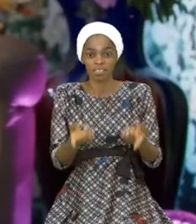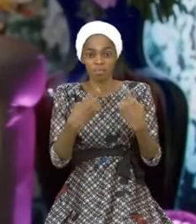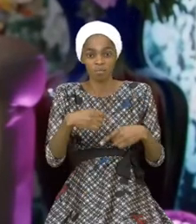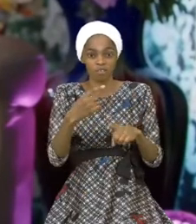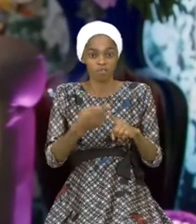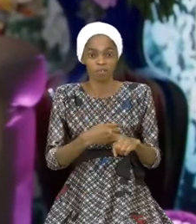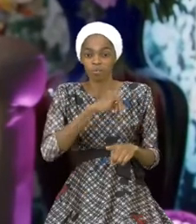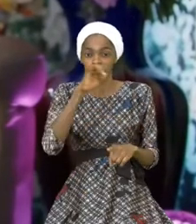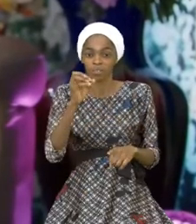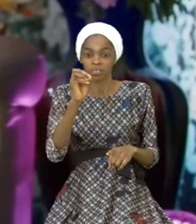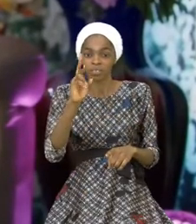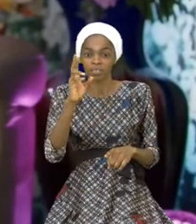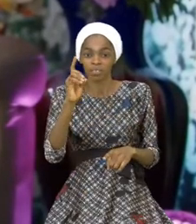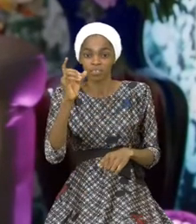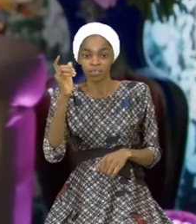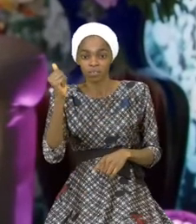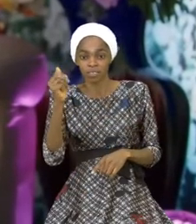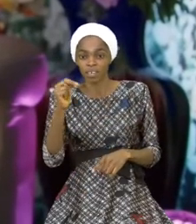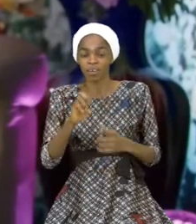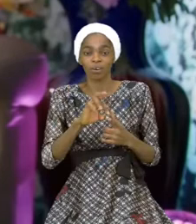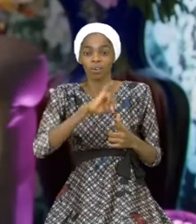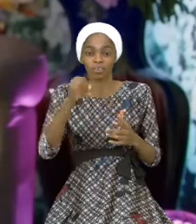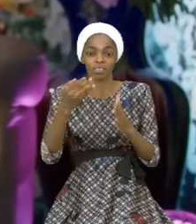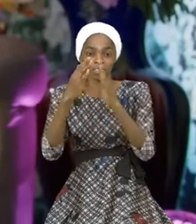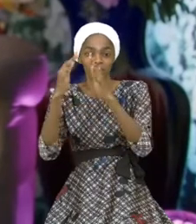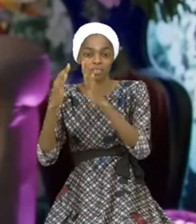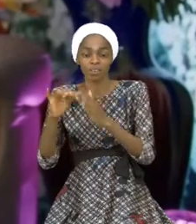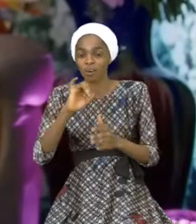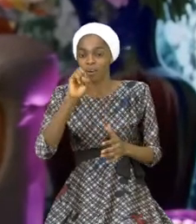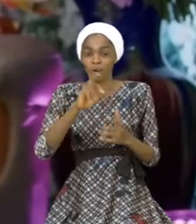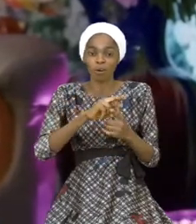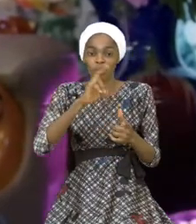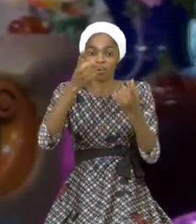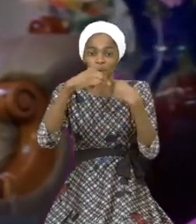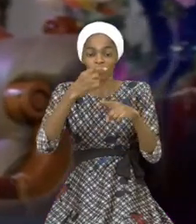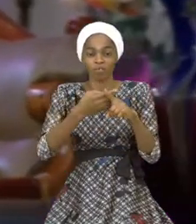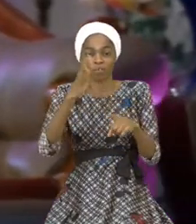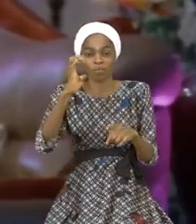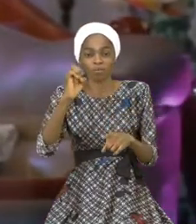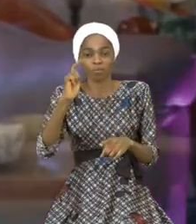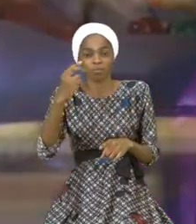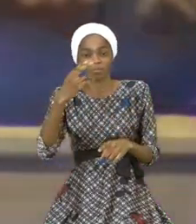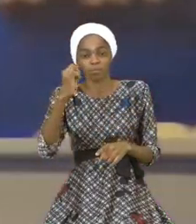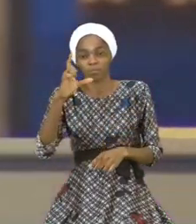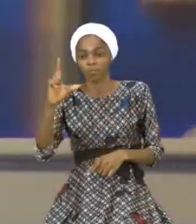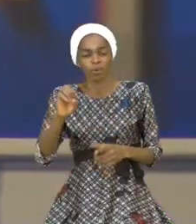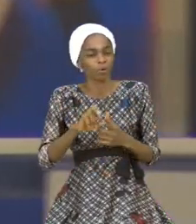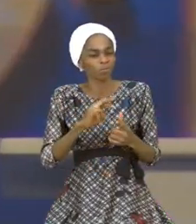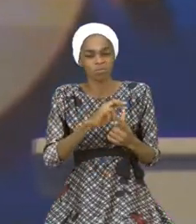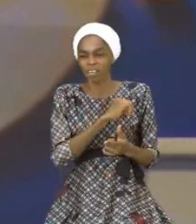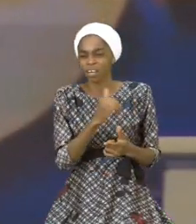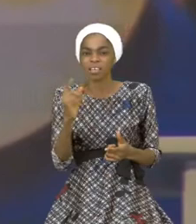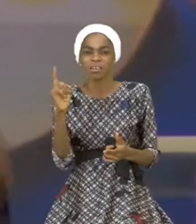from Bethel, or coming from Bethlehem, or coming from Sychar, anywhere it